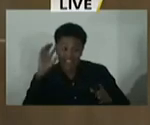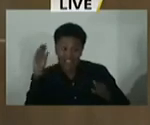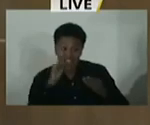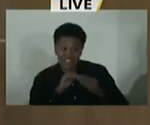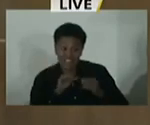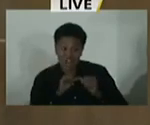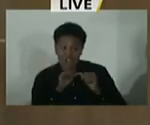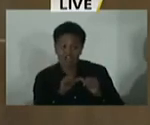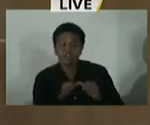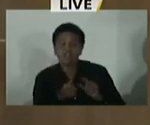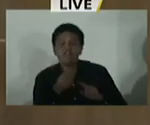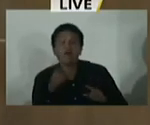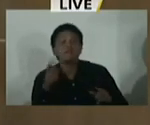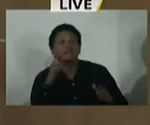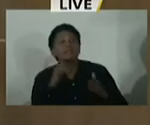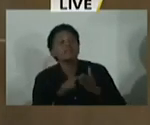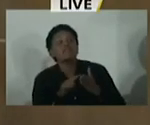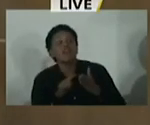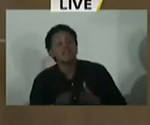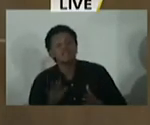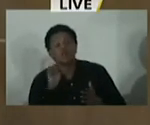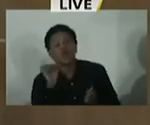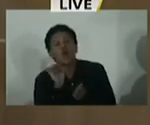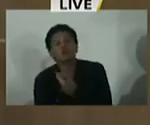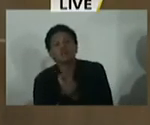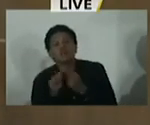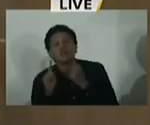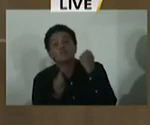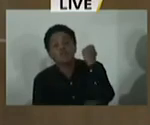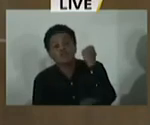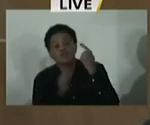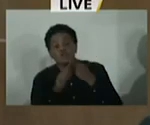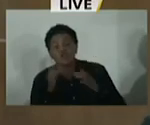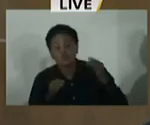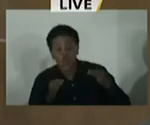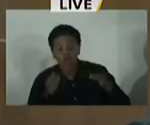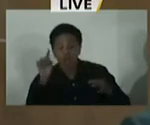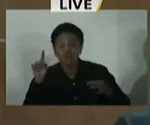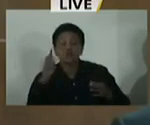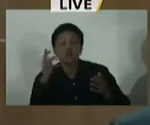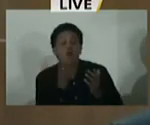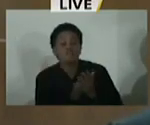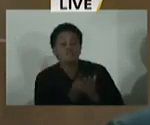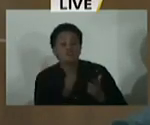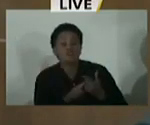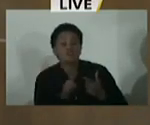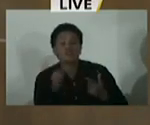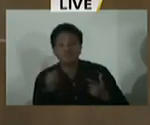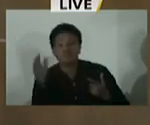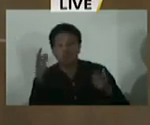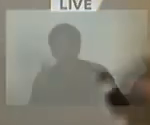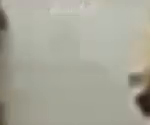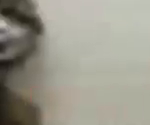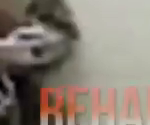continuum, from investigation to arrest to prosecution to trial to conviction to incarceration